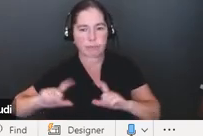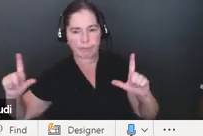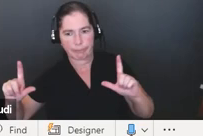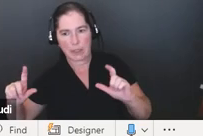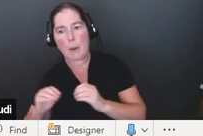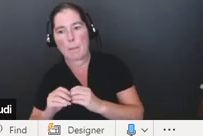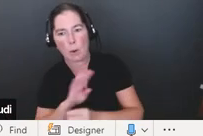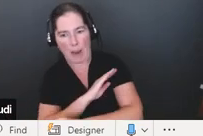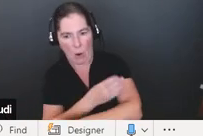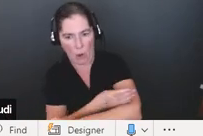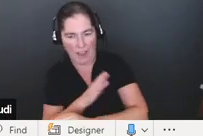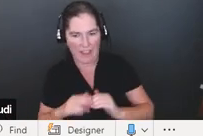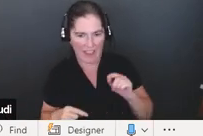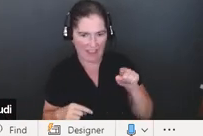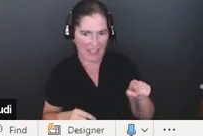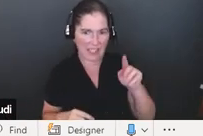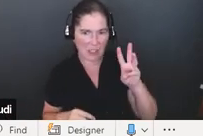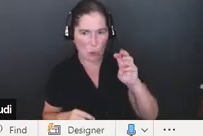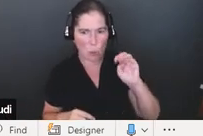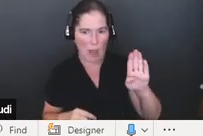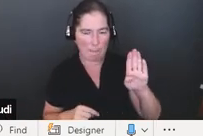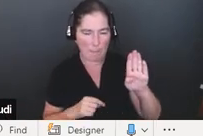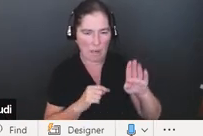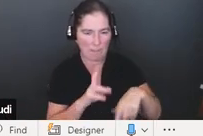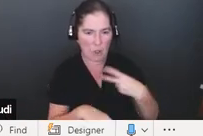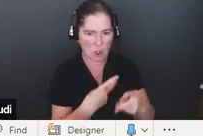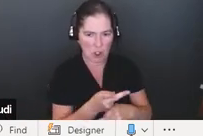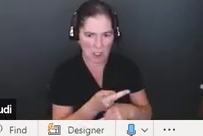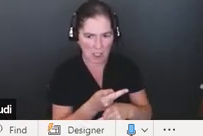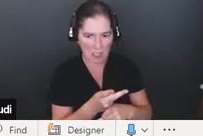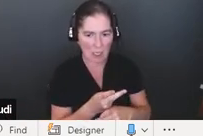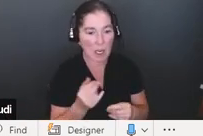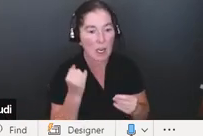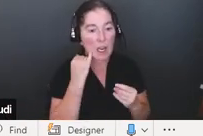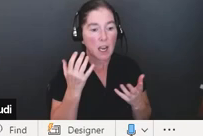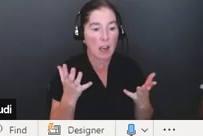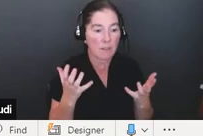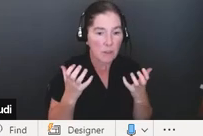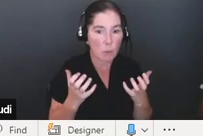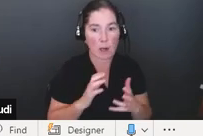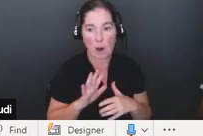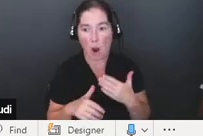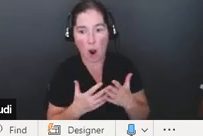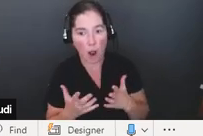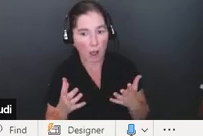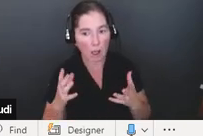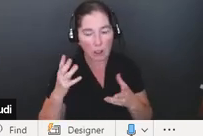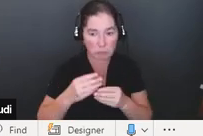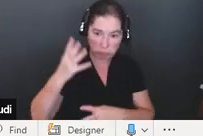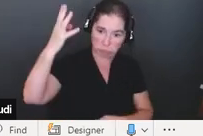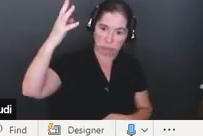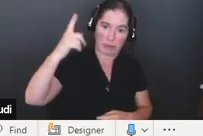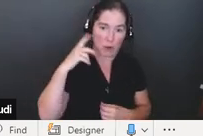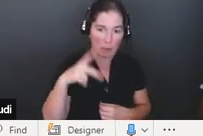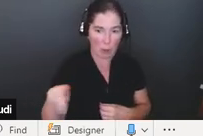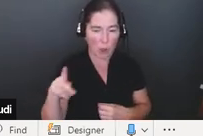this version on the web. It's going to have more features to it. So if you're thinking you want all of the bells and whistles for one of these apps, you likely